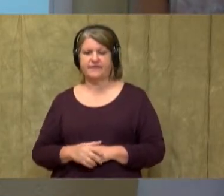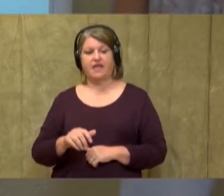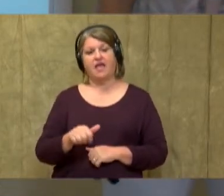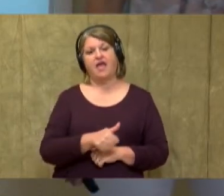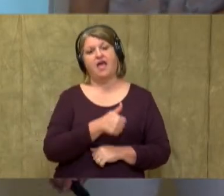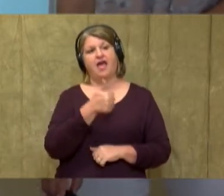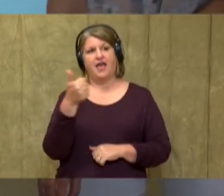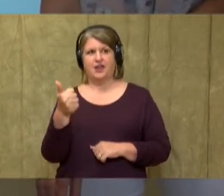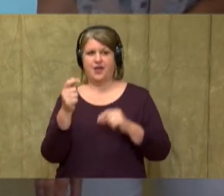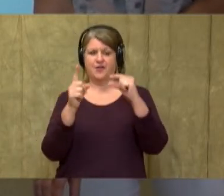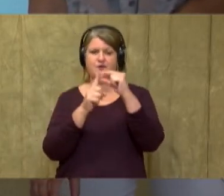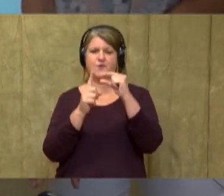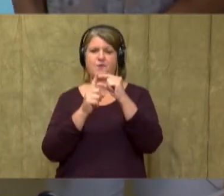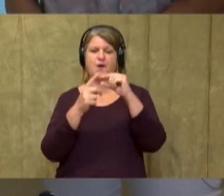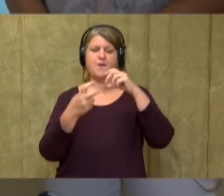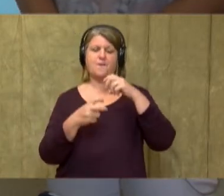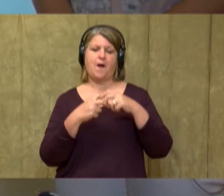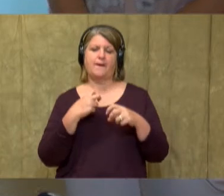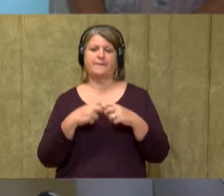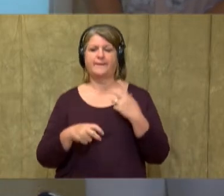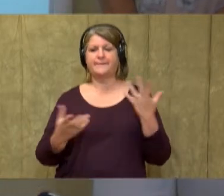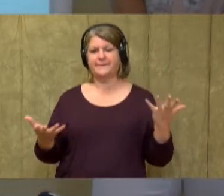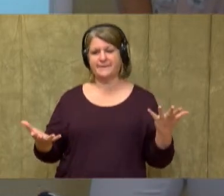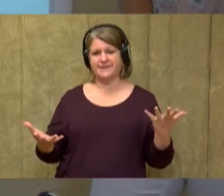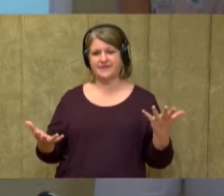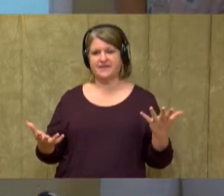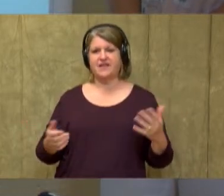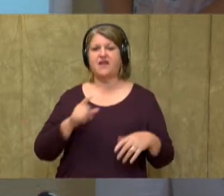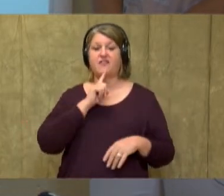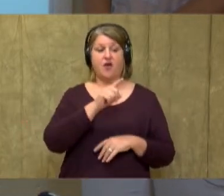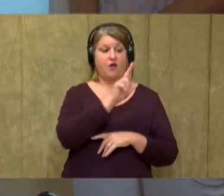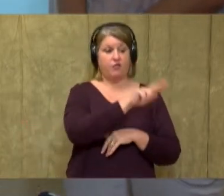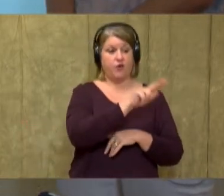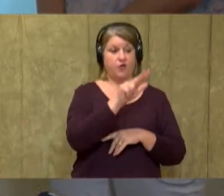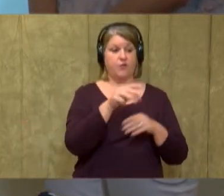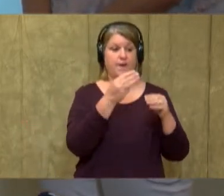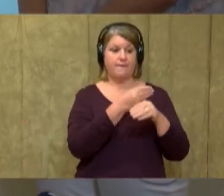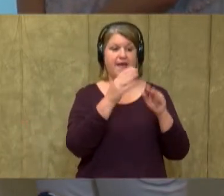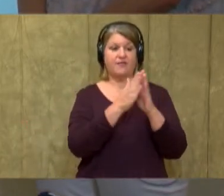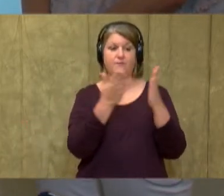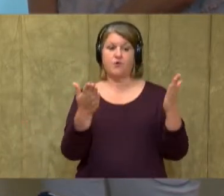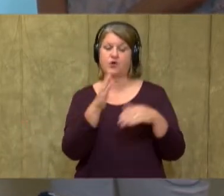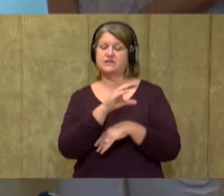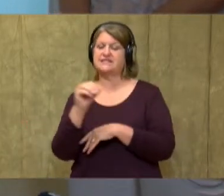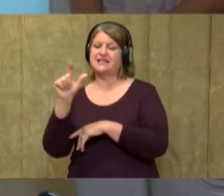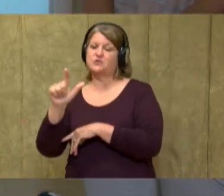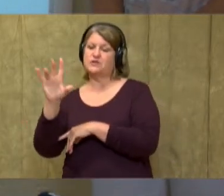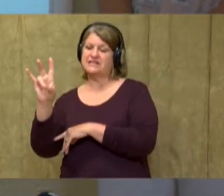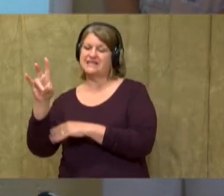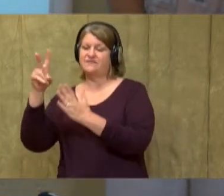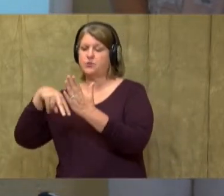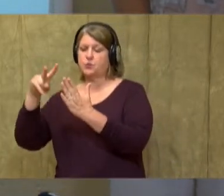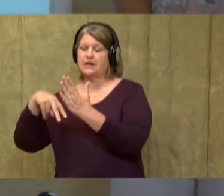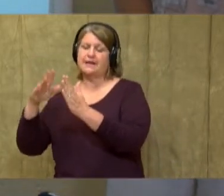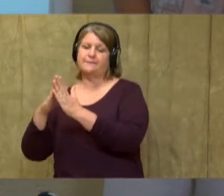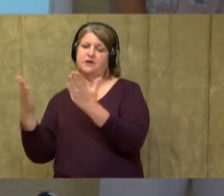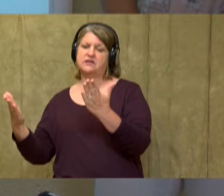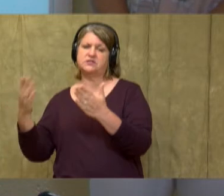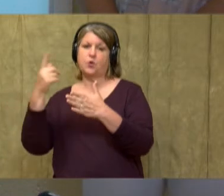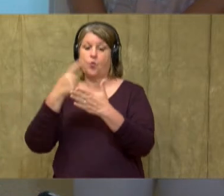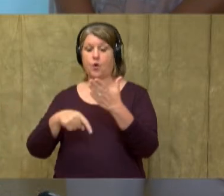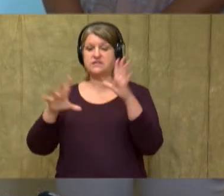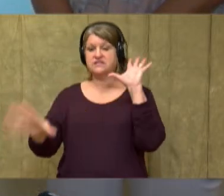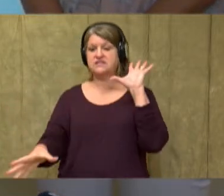Another word problem. There are 33 math books and 27 reading books. What is